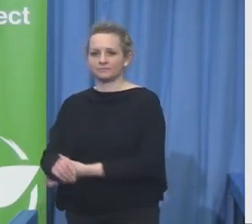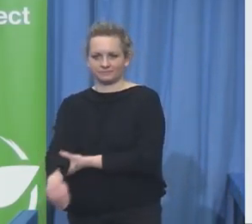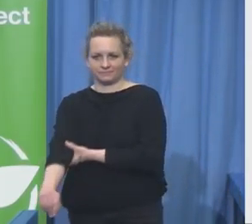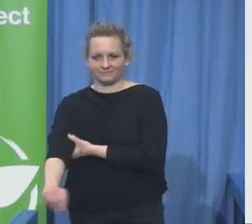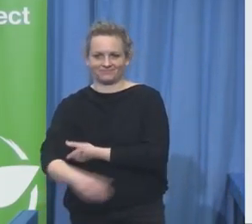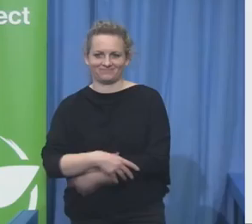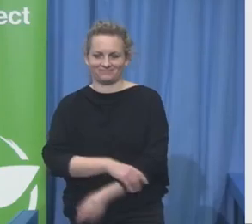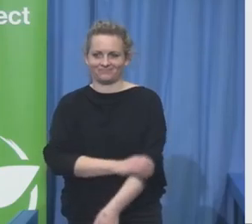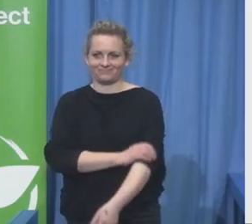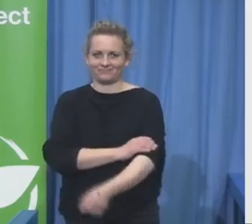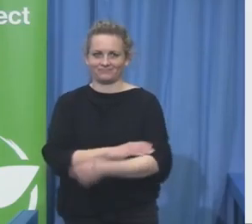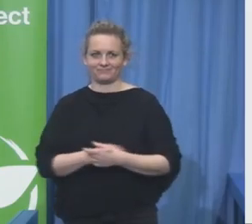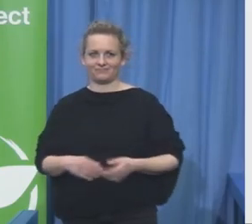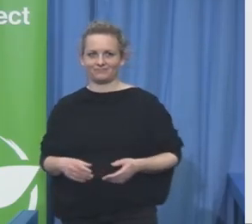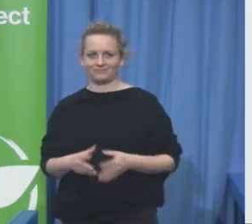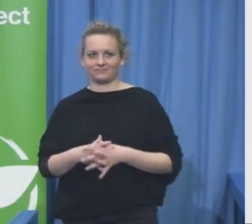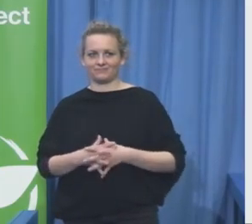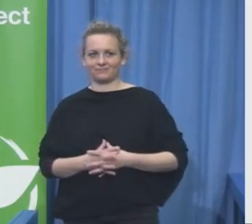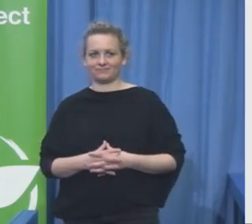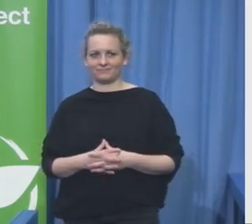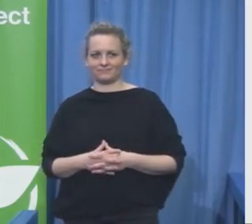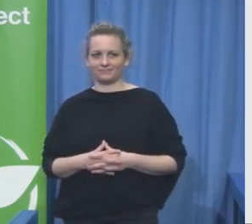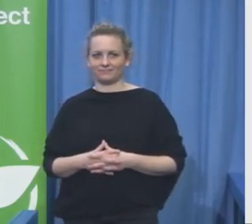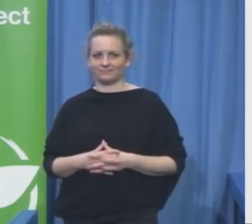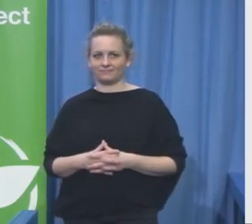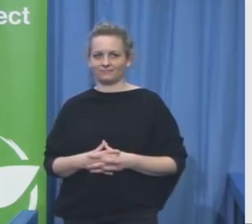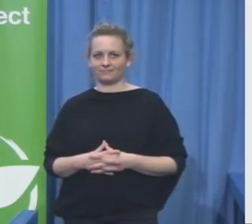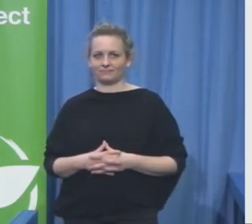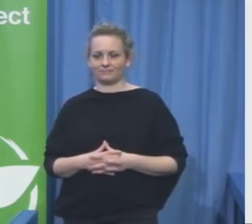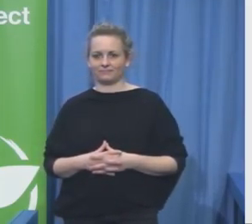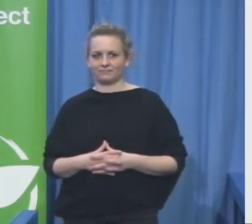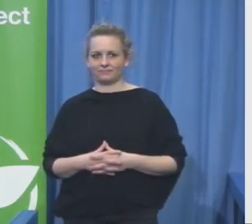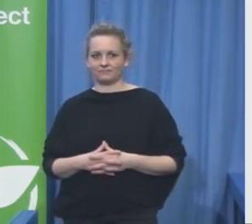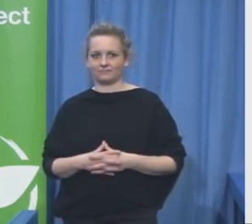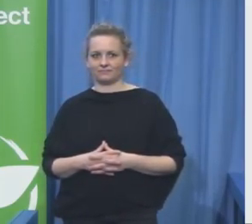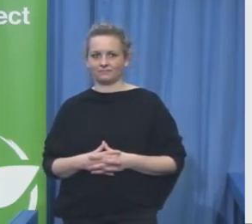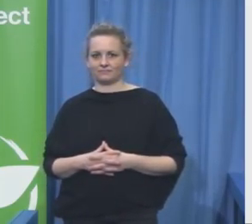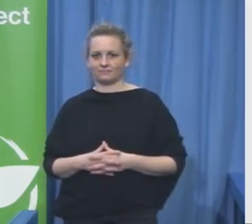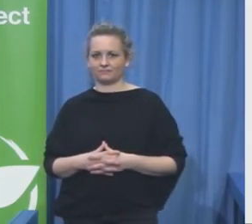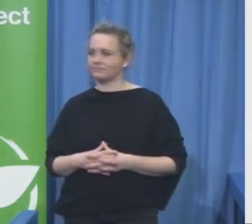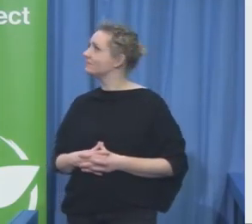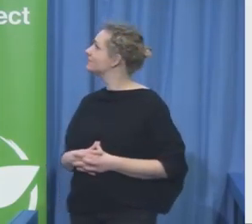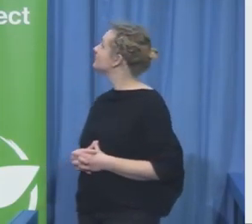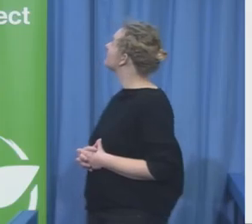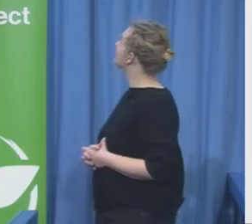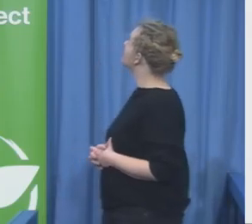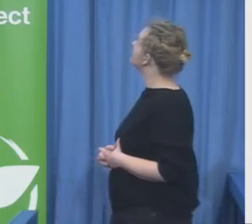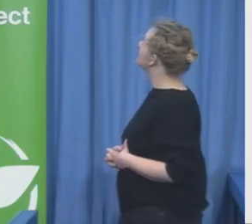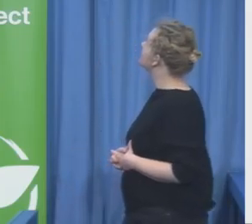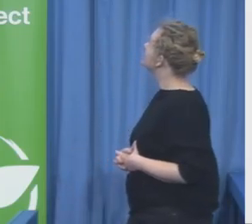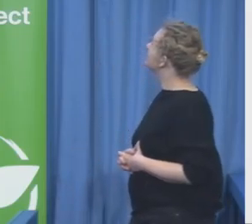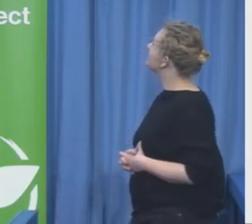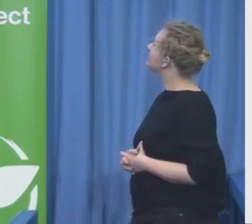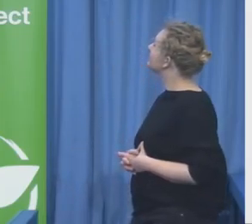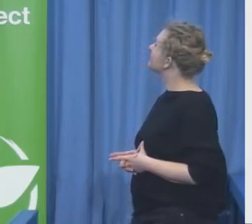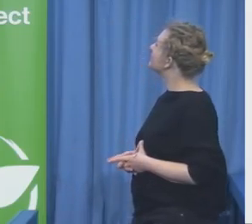Microsoft.com/inclusive-hiring. The screen shows the Microsoft logo in high contrast, Braille, signed language, and the standard Microsoft logo. Inclusive